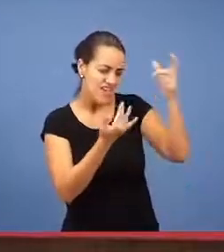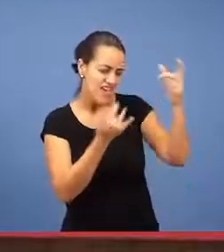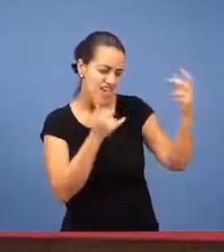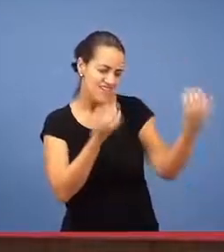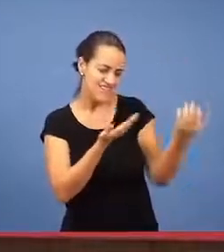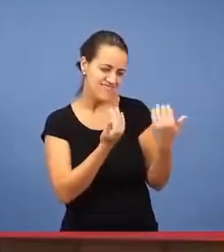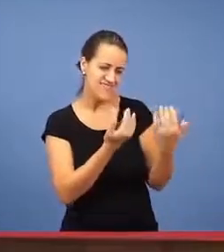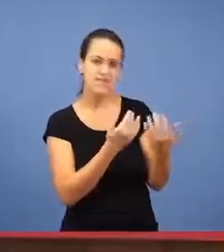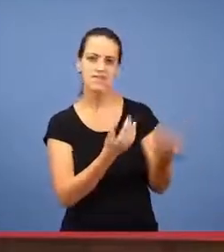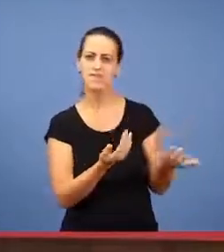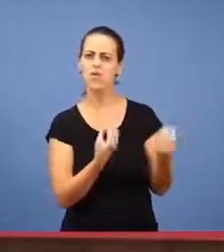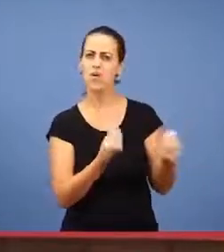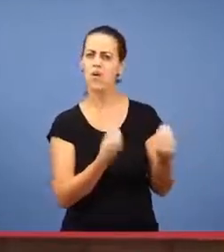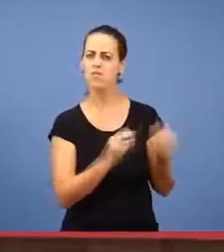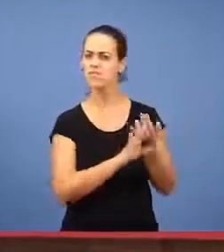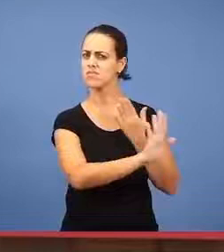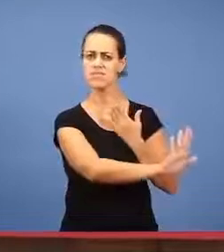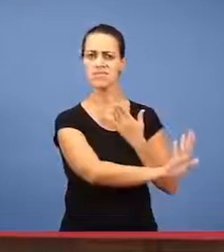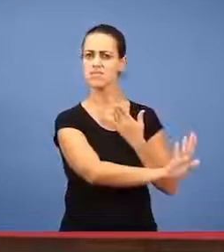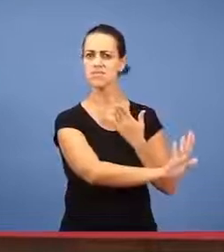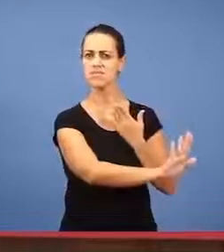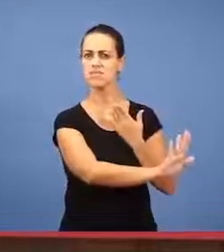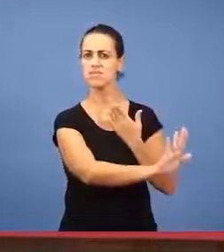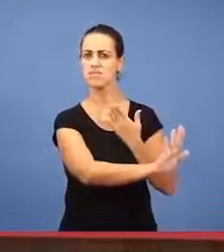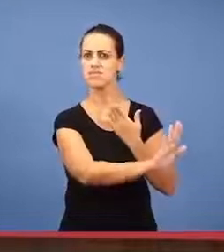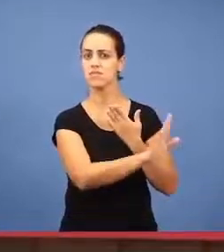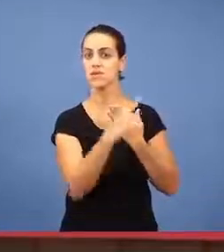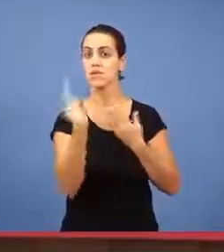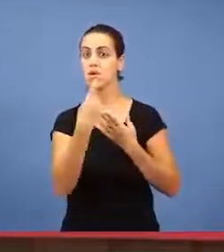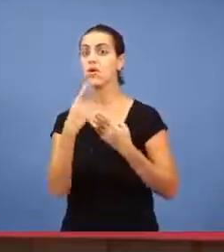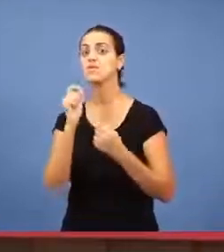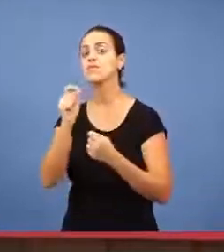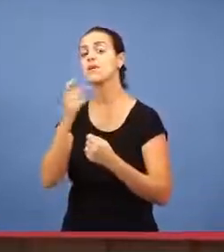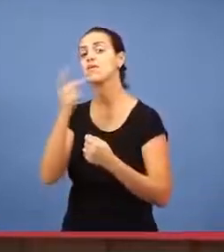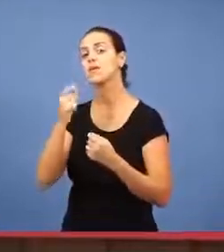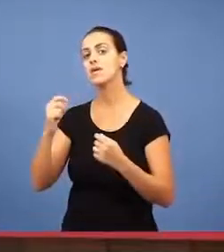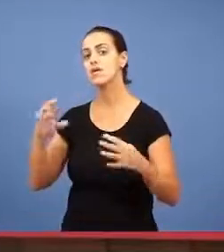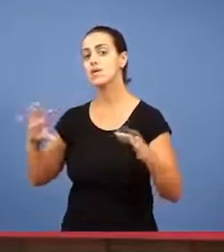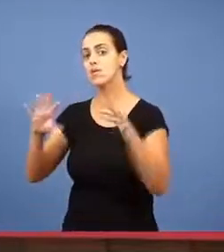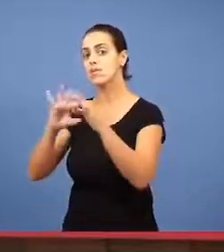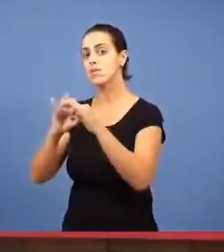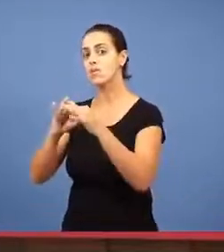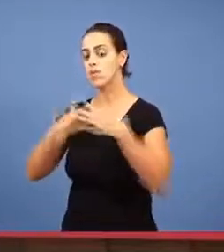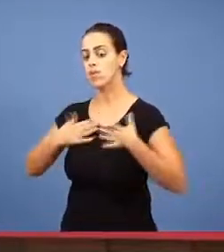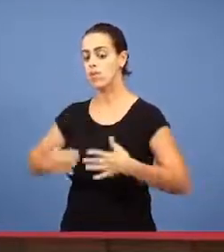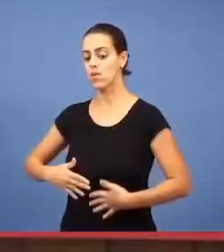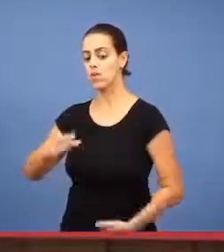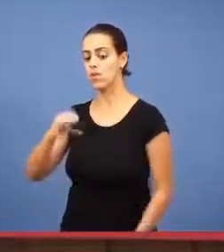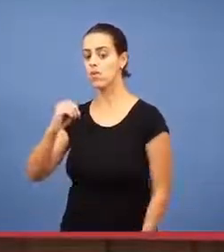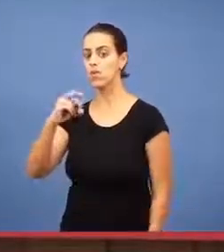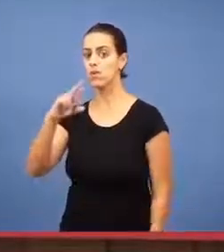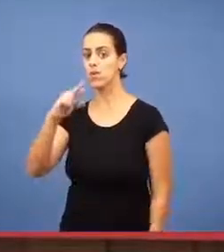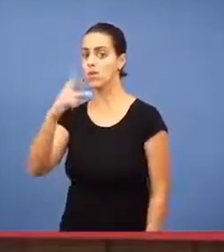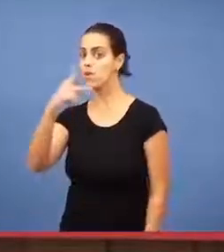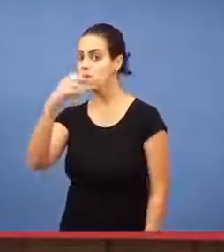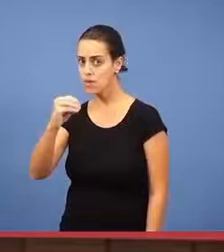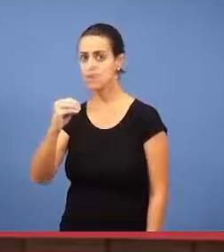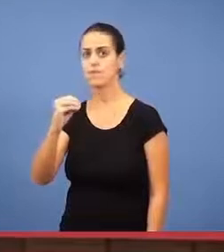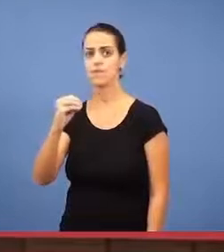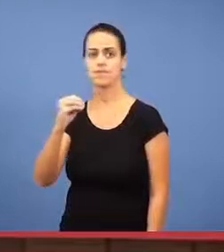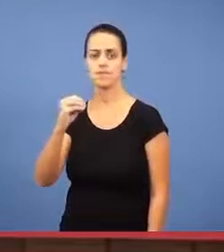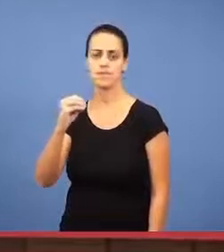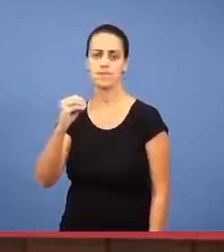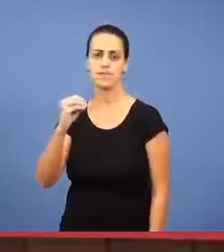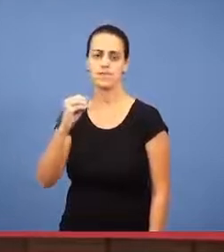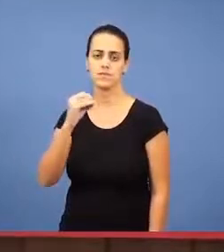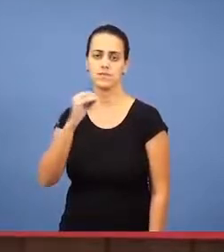No. That's not what I'm talking about. We're speaking about the relationship with the body. If you have an enemy out